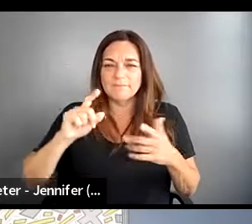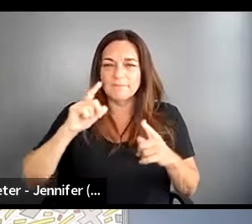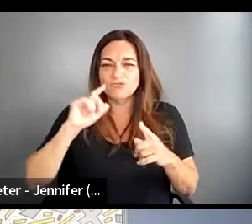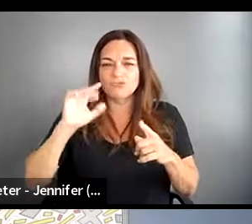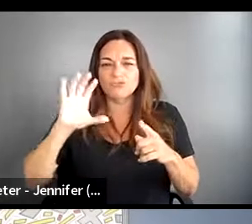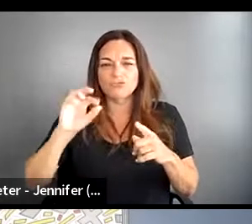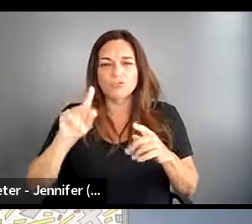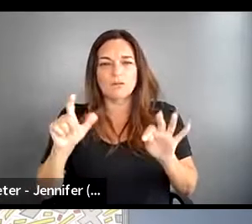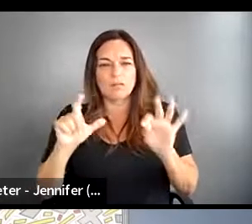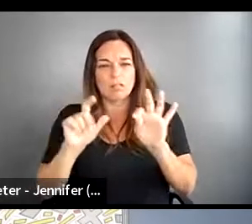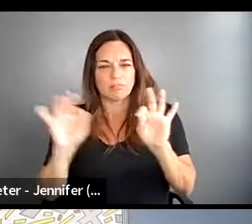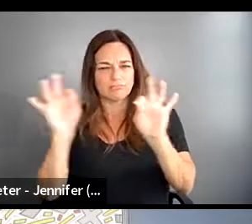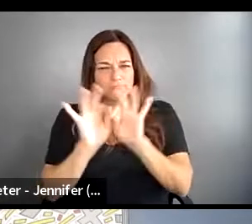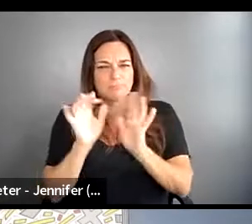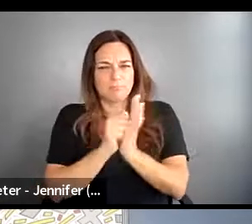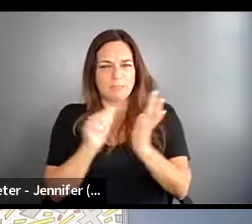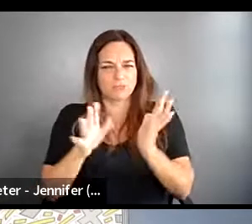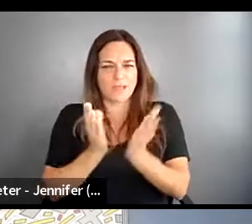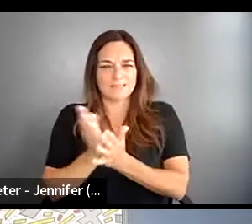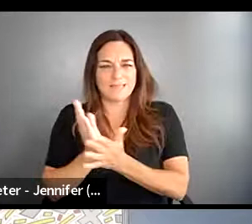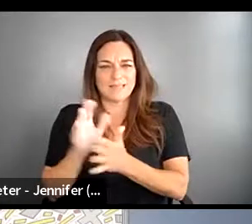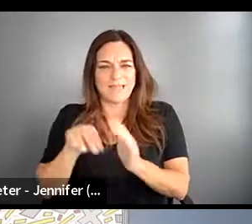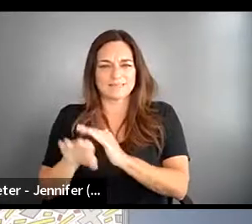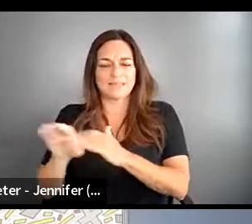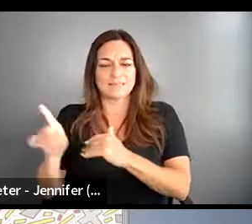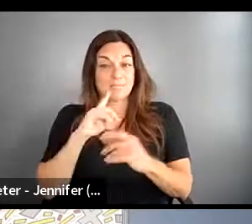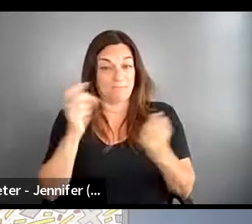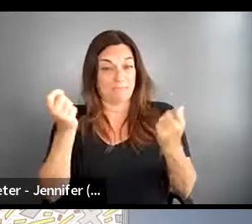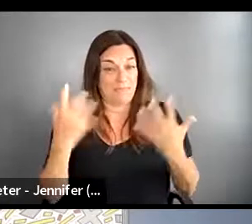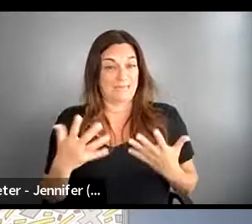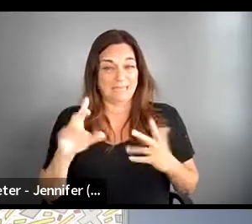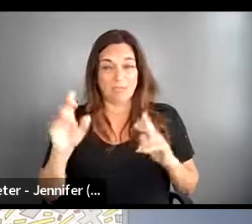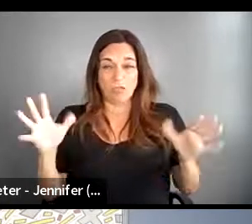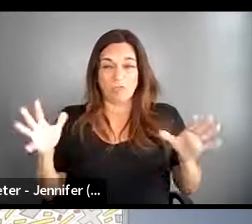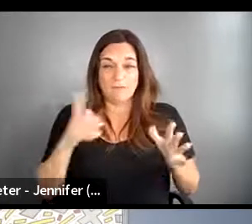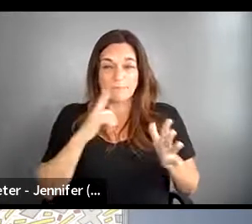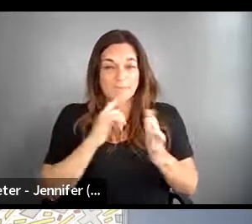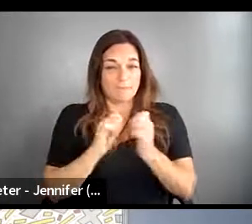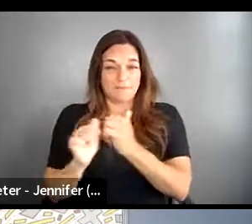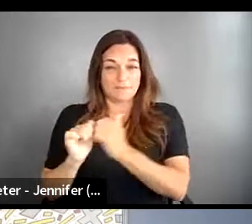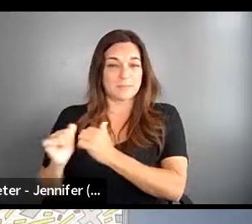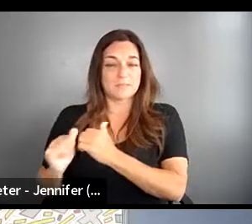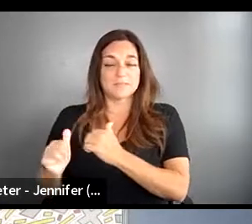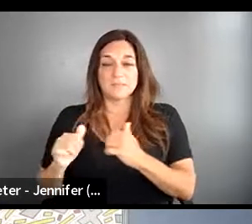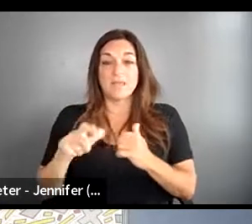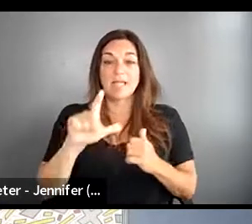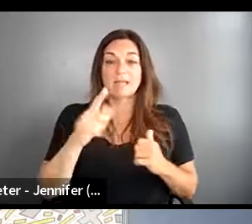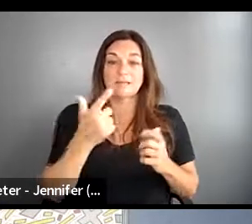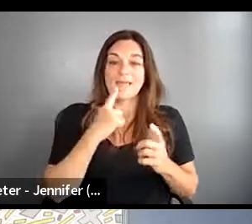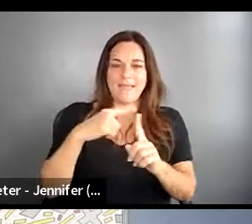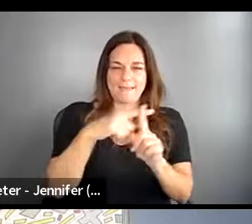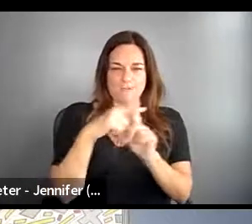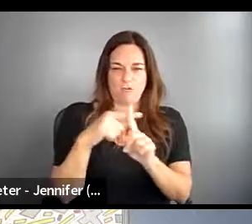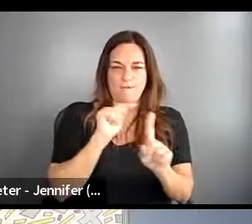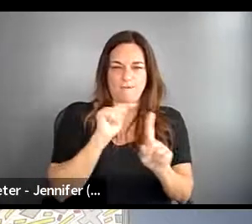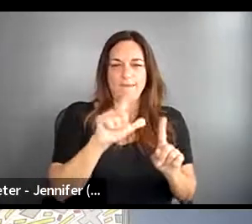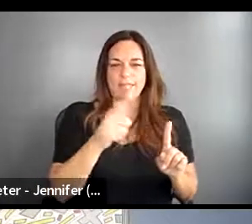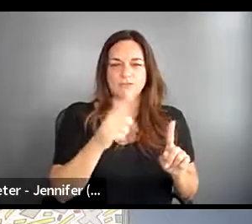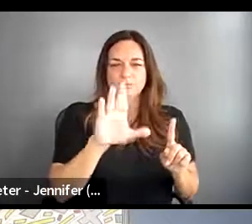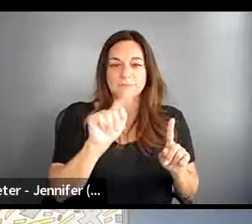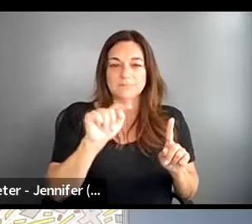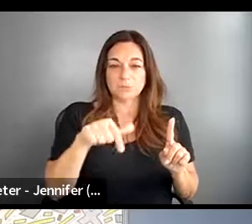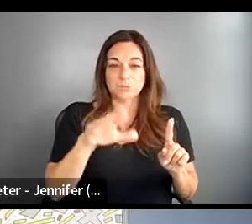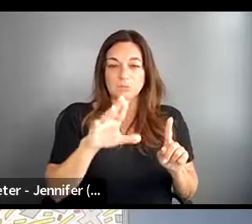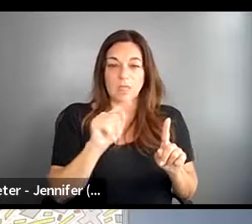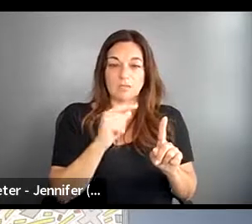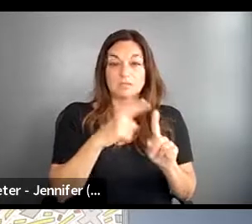already have. And then dozens of states have also passed or considered bills that single out and target LGBTQ+ people, transgender